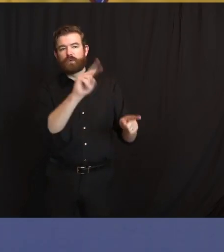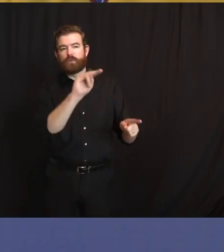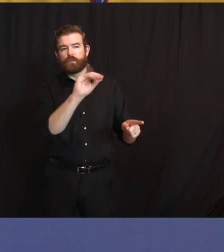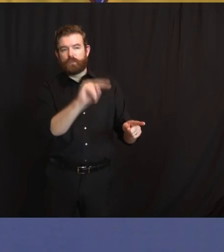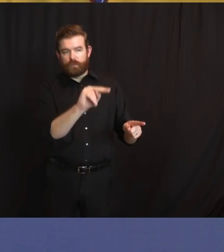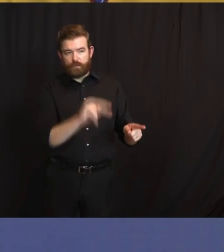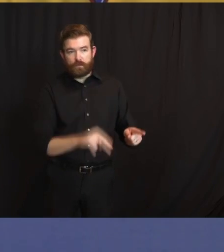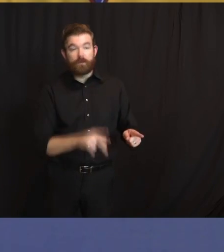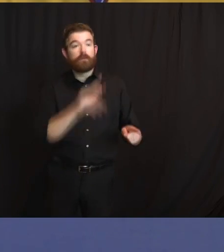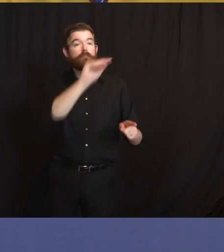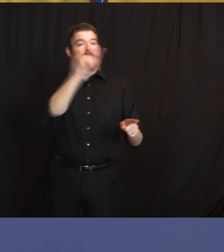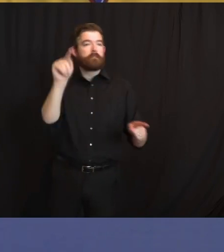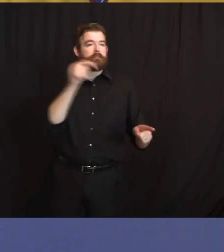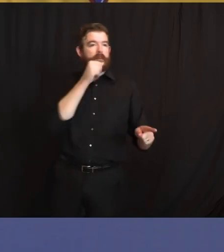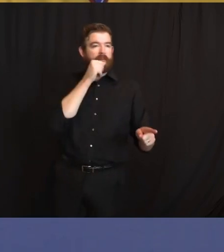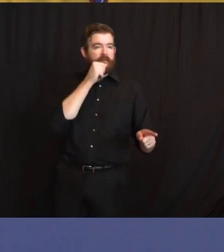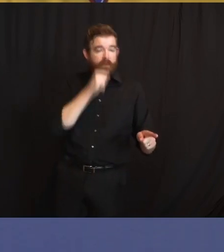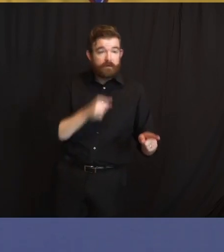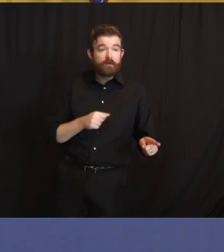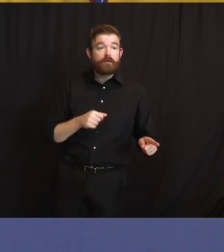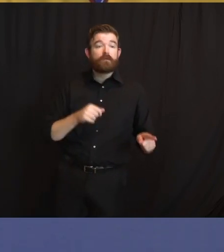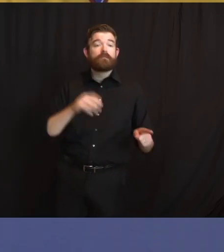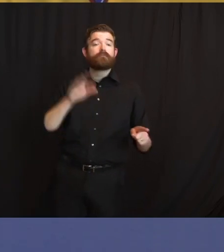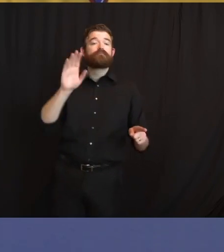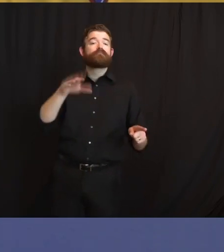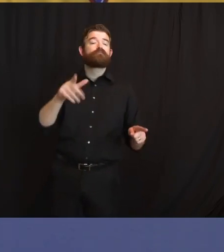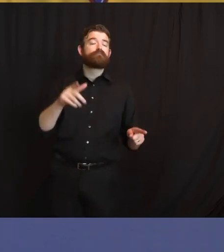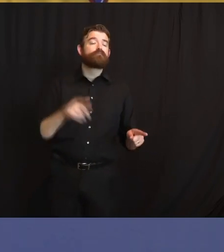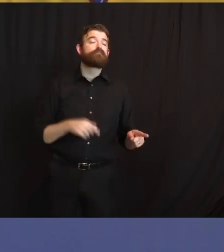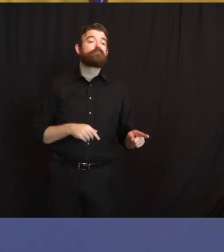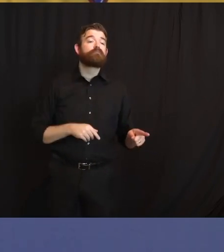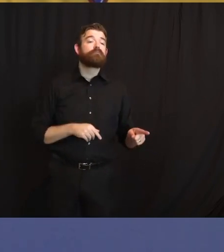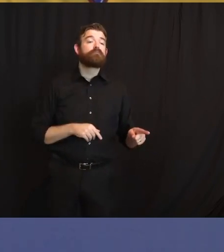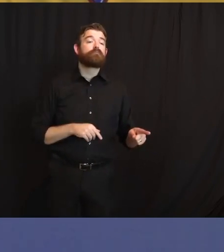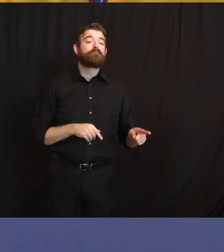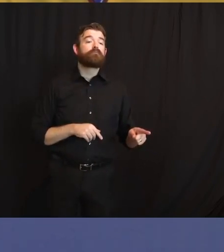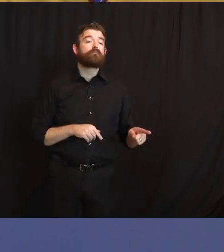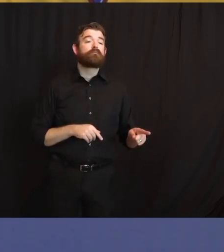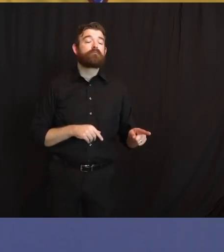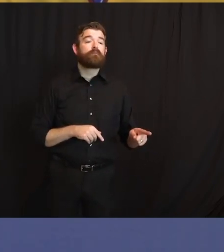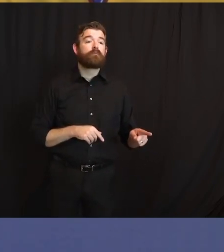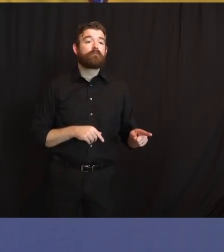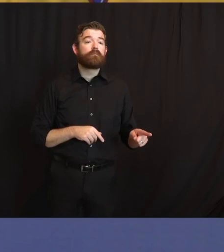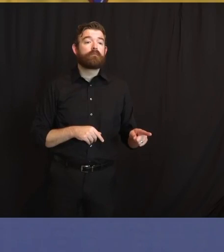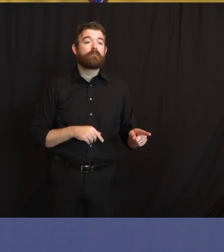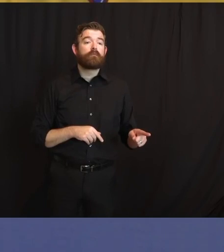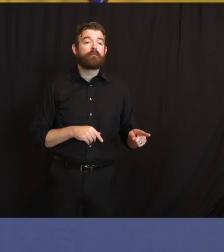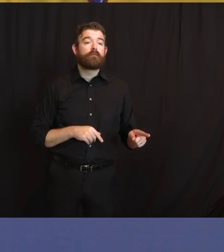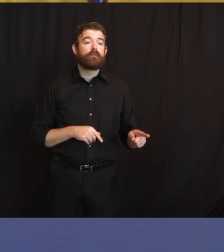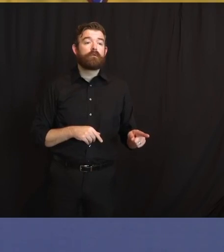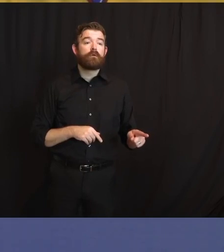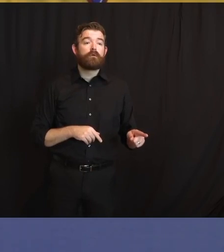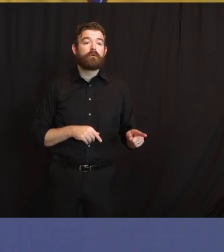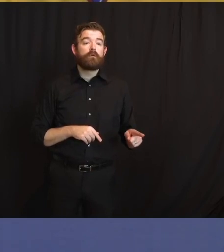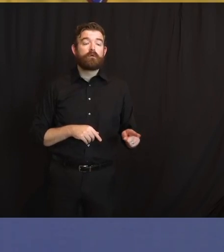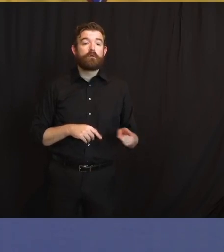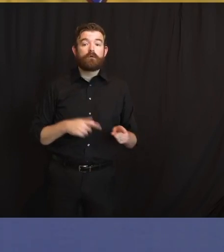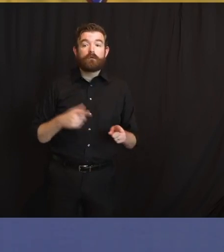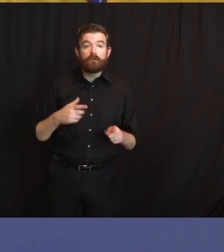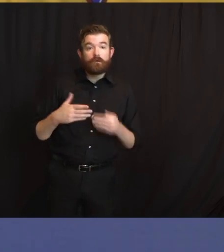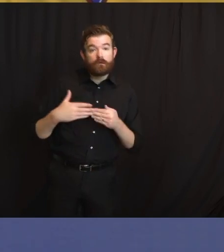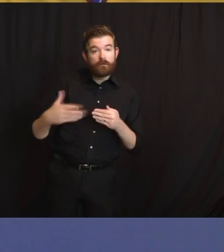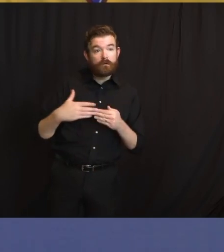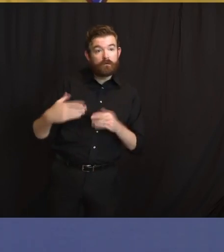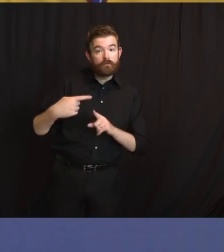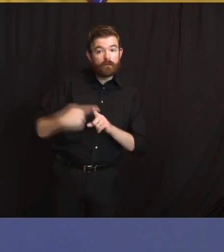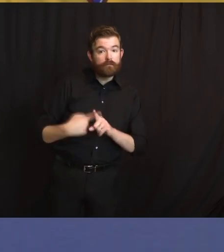addressed some of it earlier, Dave. With respect to the operational impacts in the next month, it's obviously a challenge. The